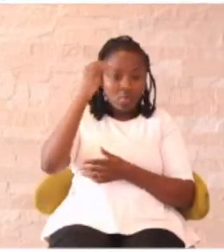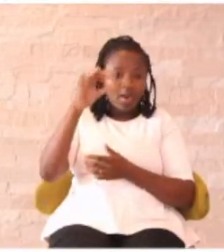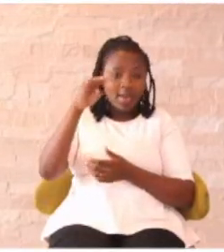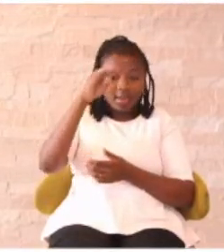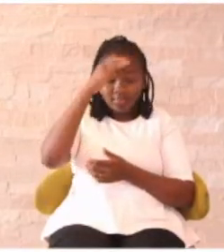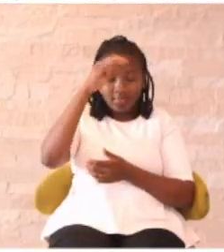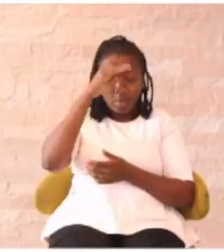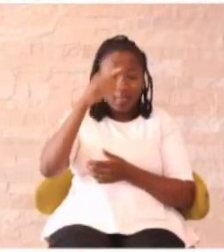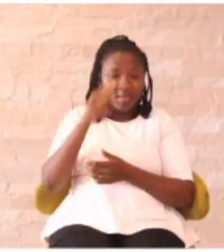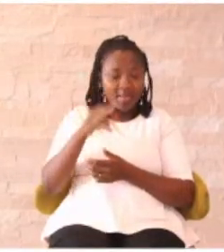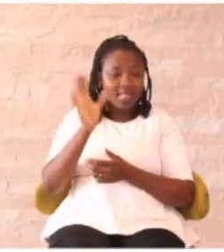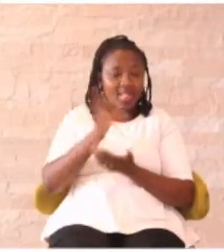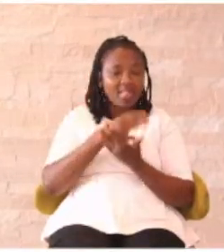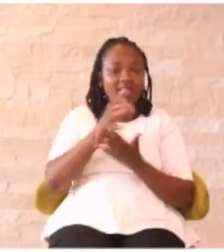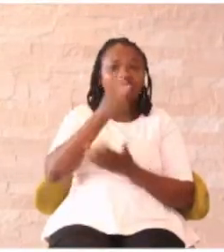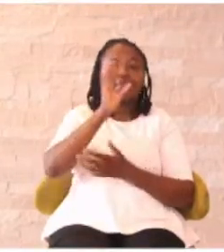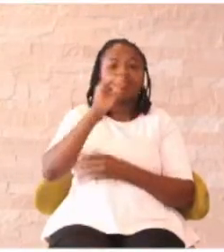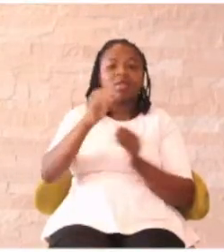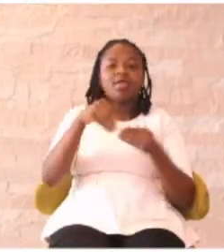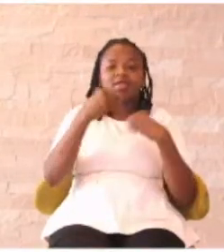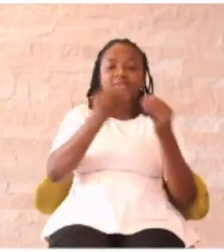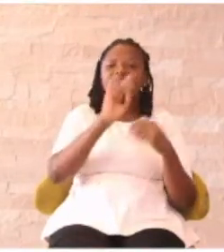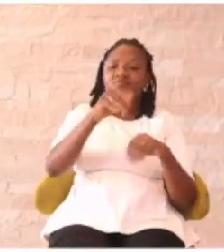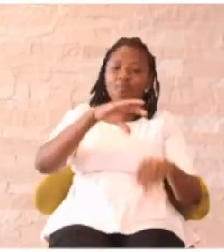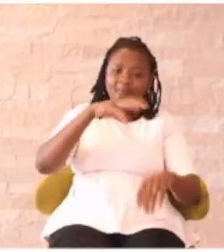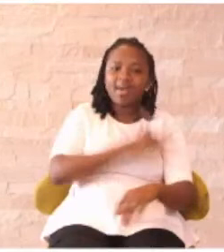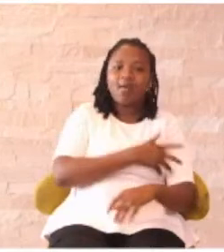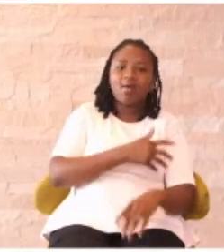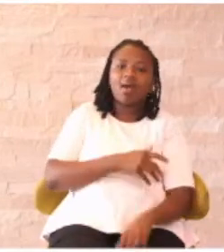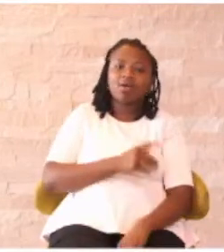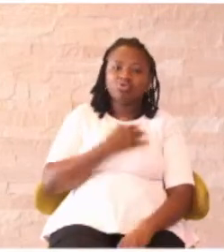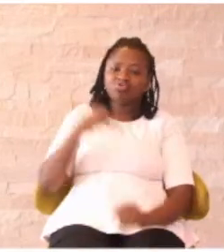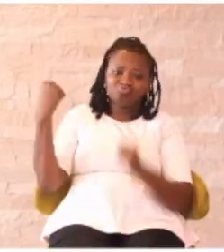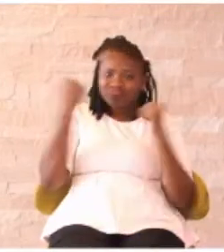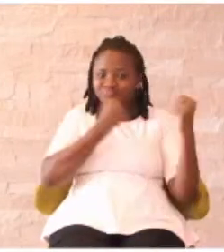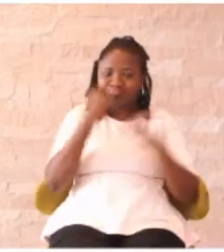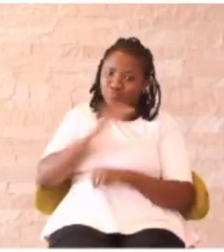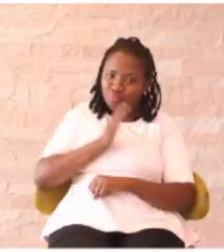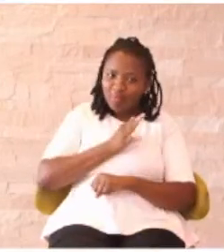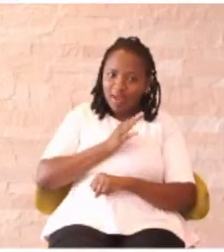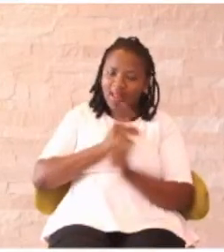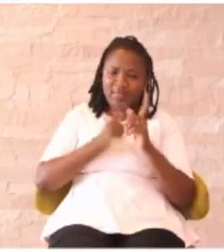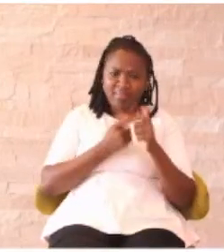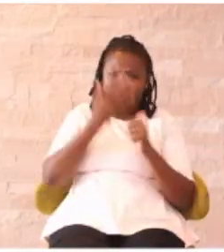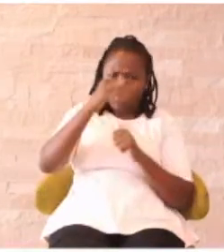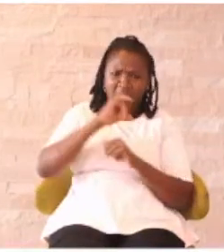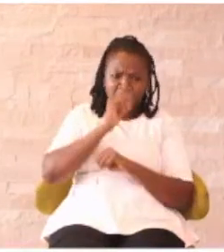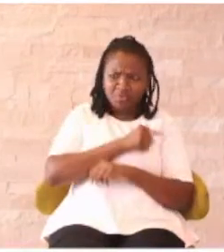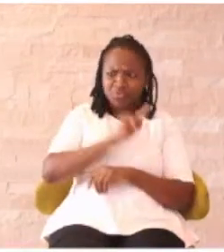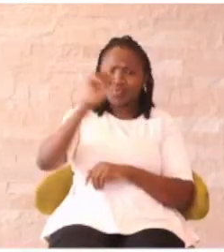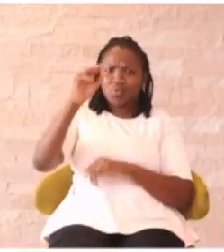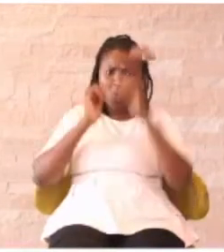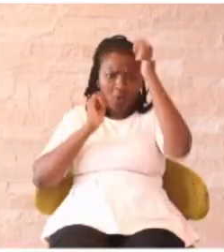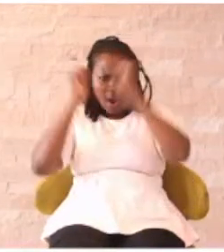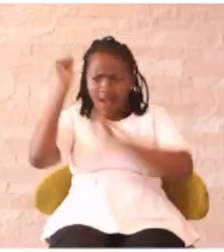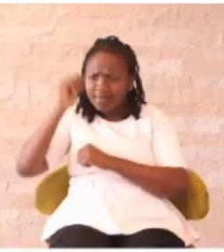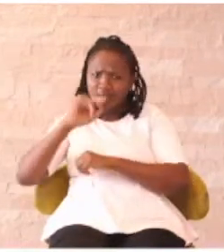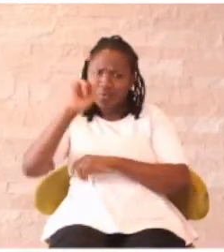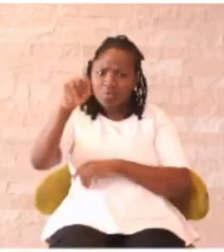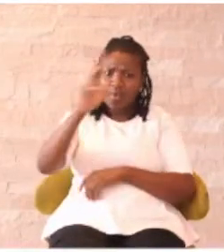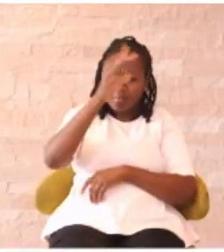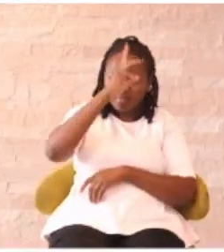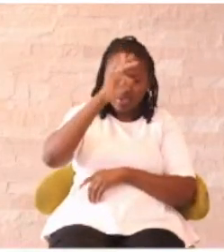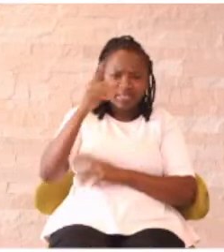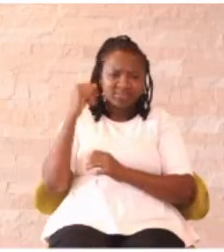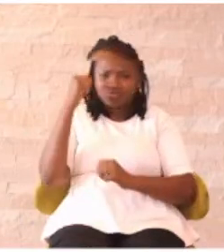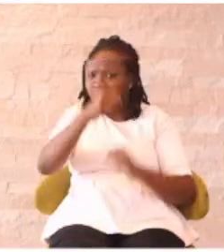power, how come you don't go and attack like a barracks or a police station? How come you go home and attack the wife if you have